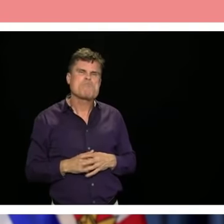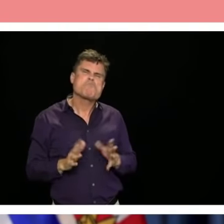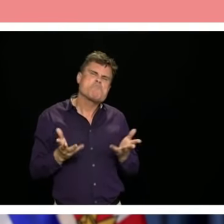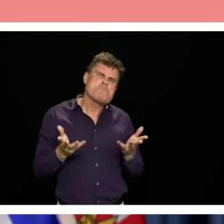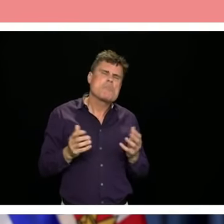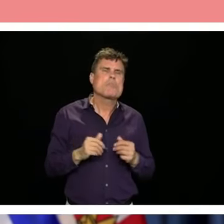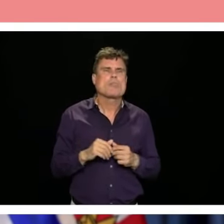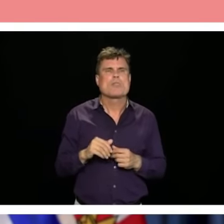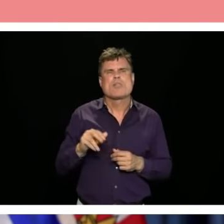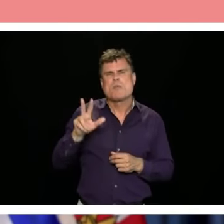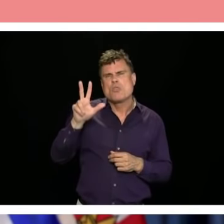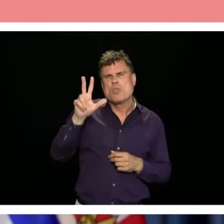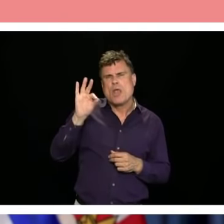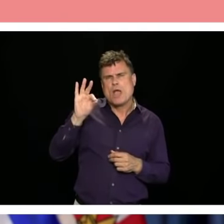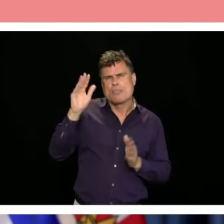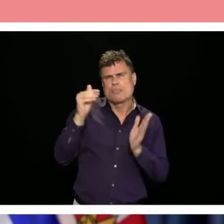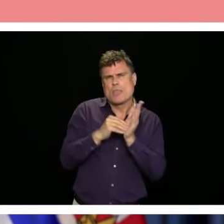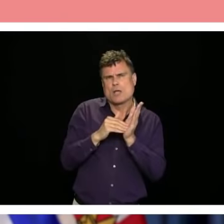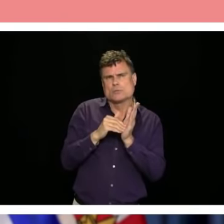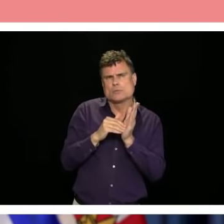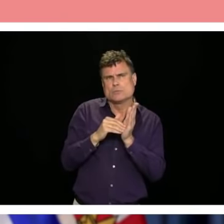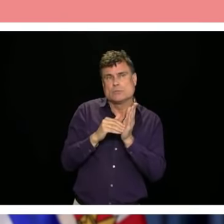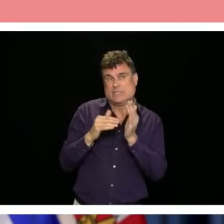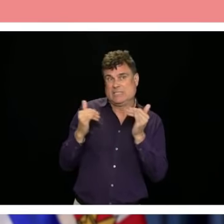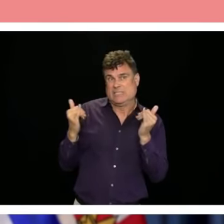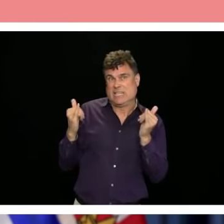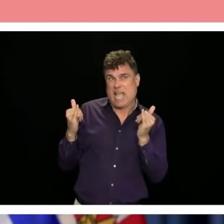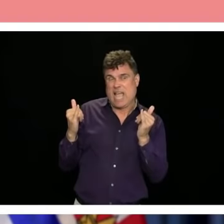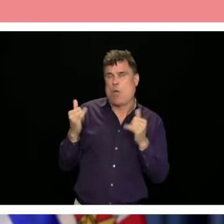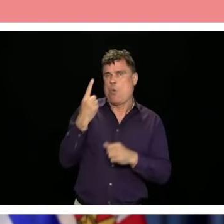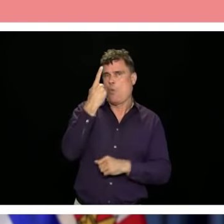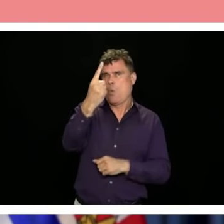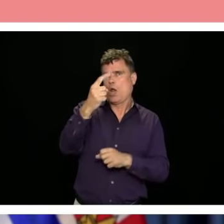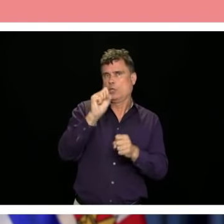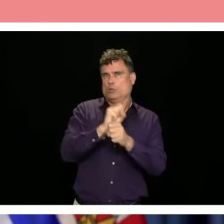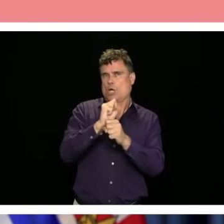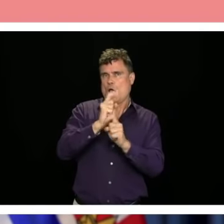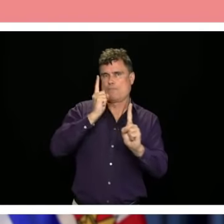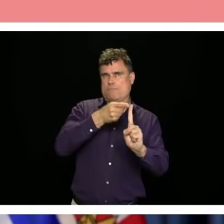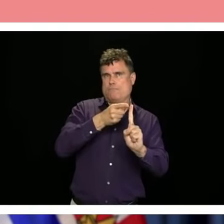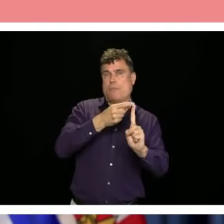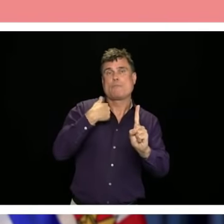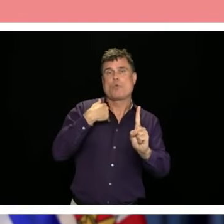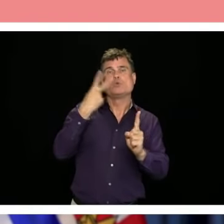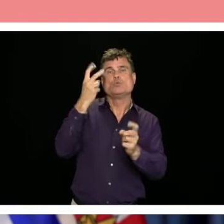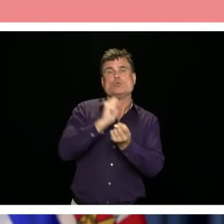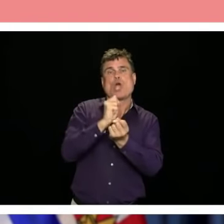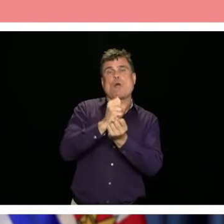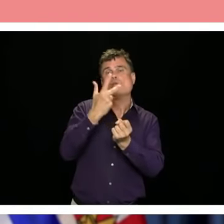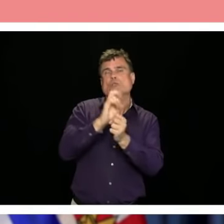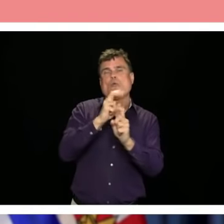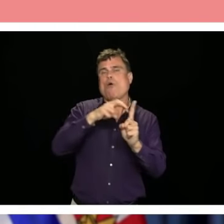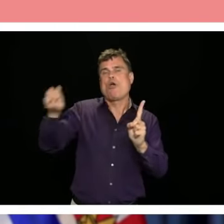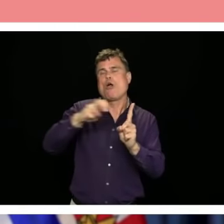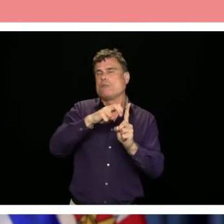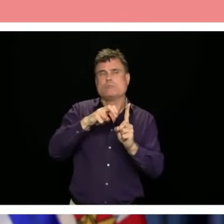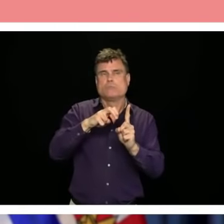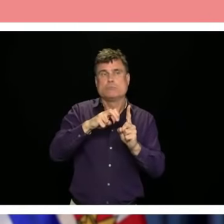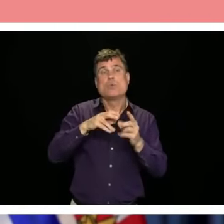site plan. I just want to put it in context because that's the number of sites, but talk about how many workers we're talking about. There are